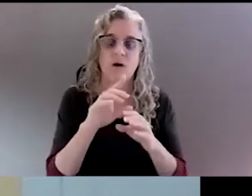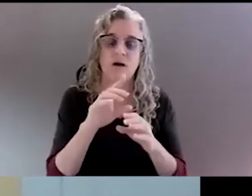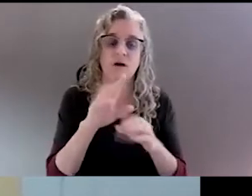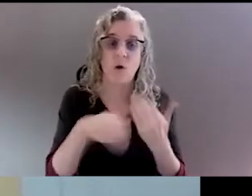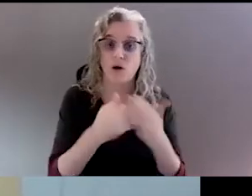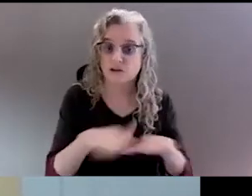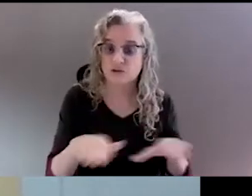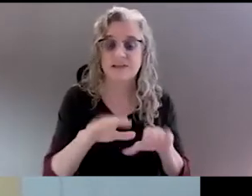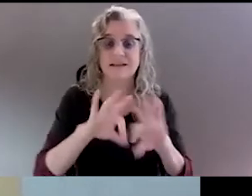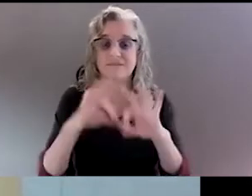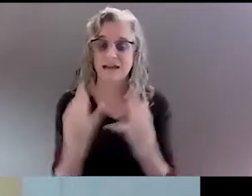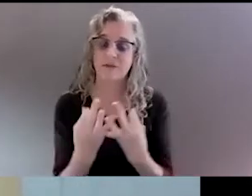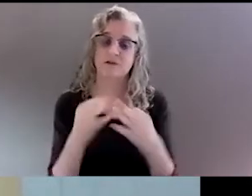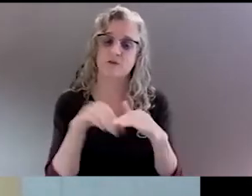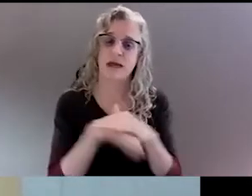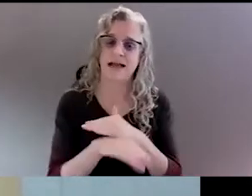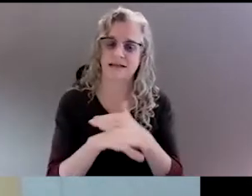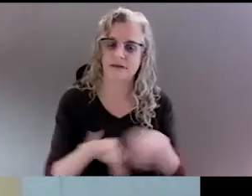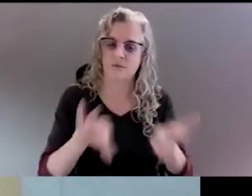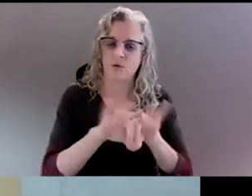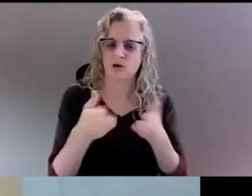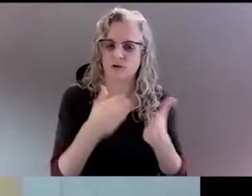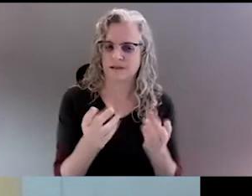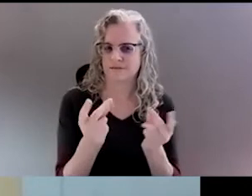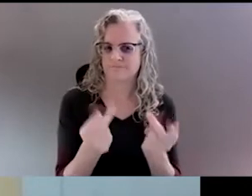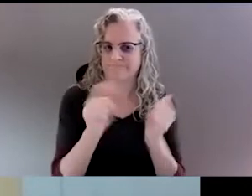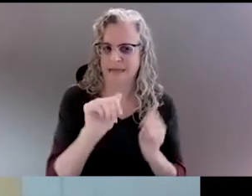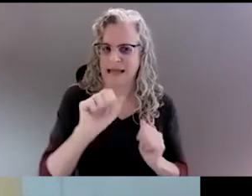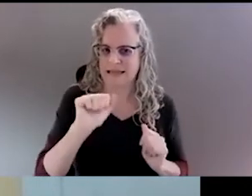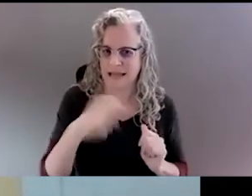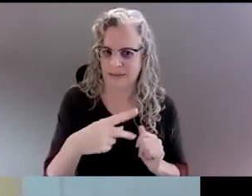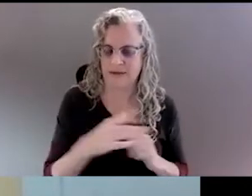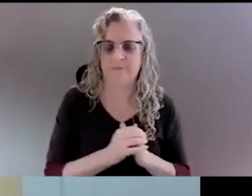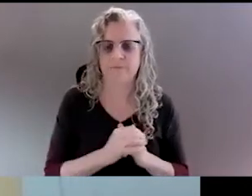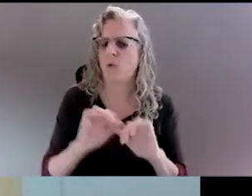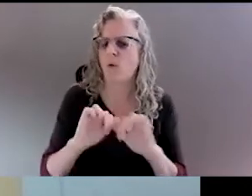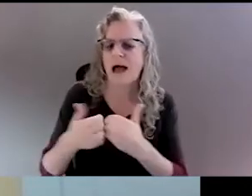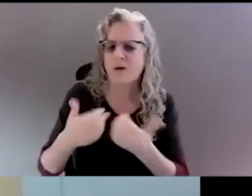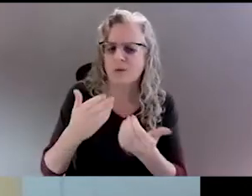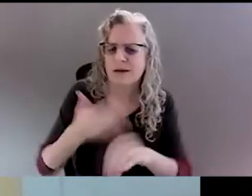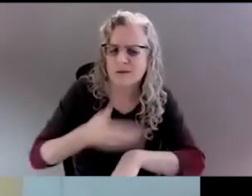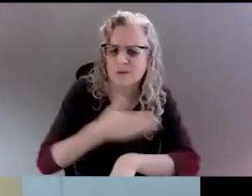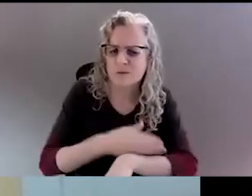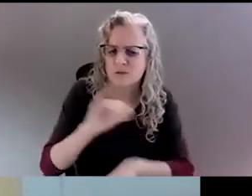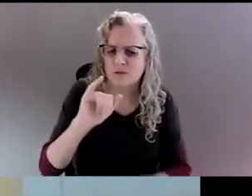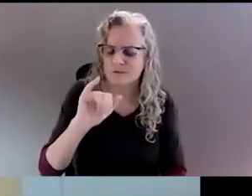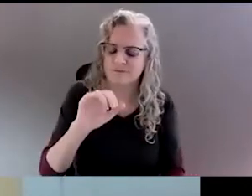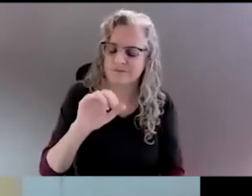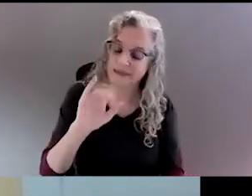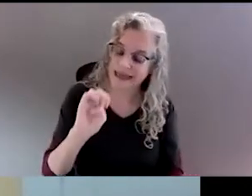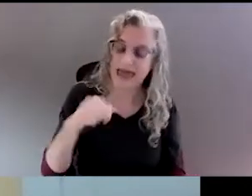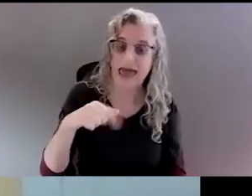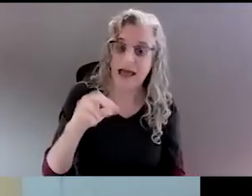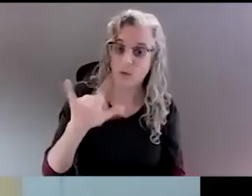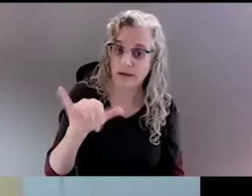possible. And some of the ways that we focus on improving equity in this area is by a focus on, for